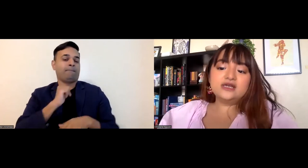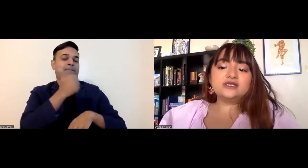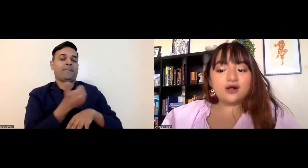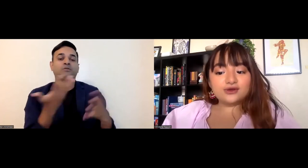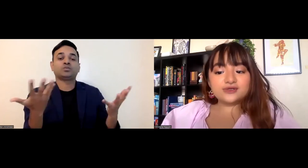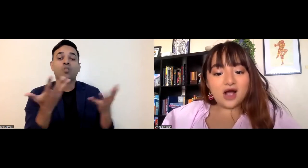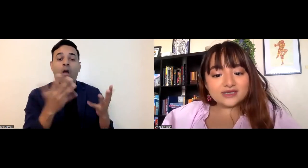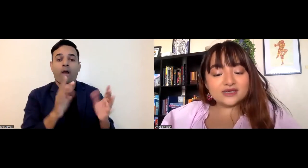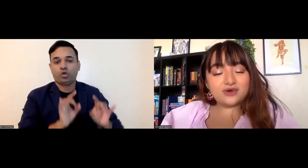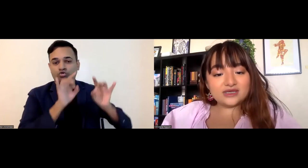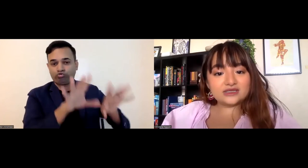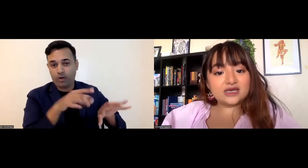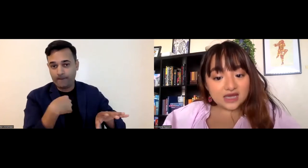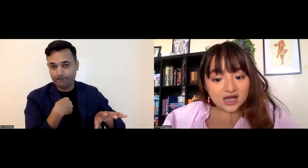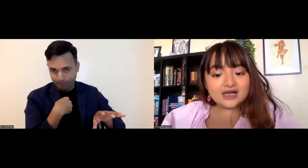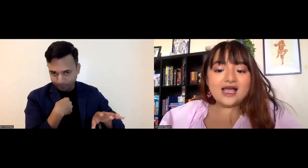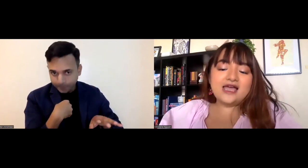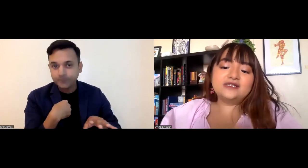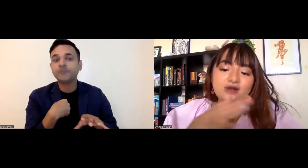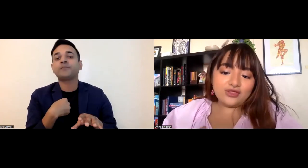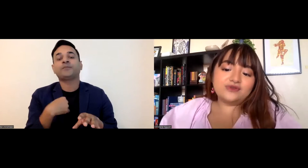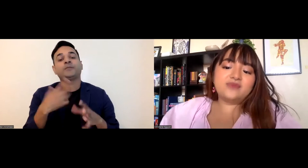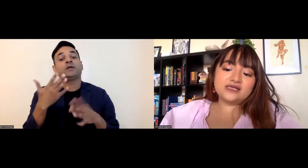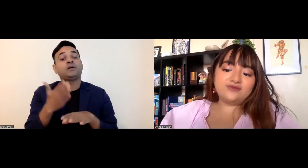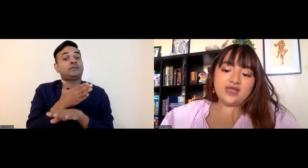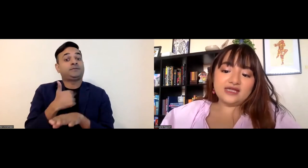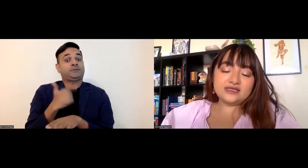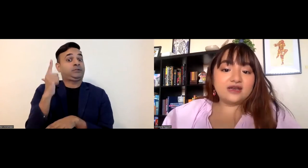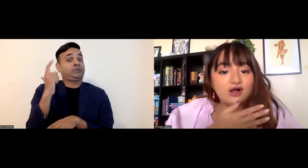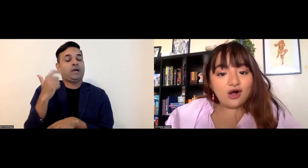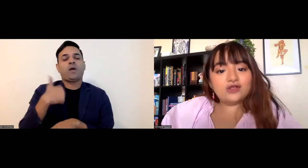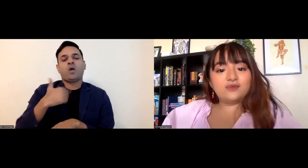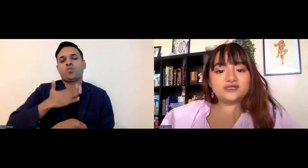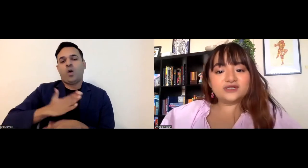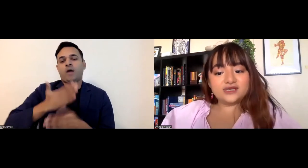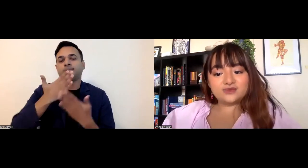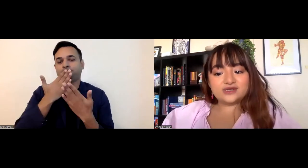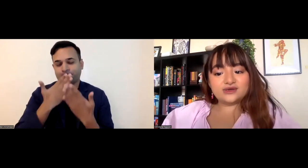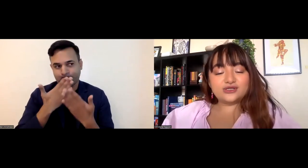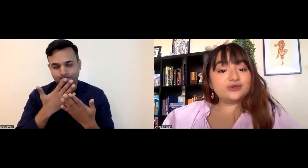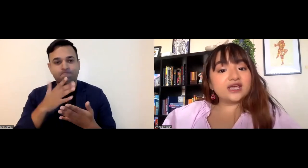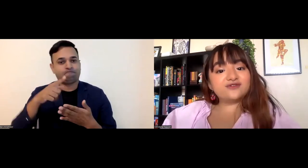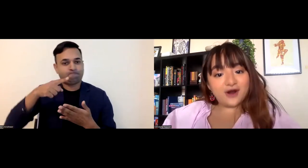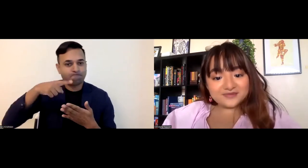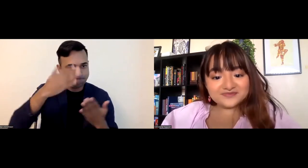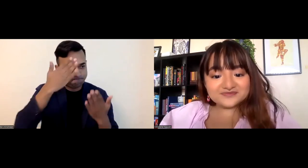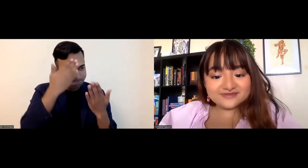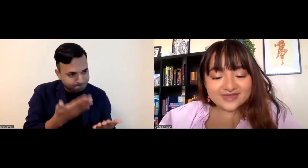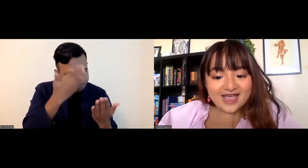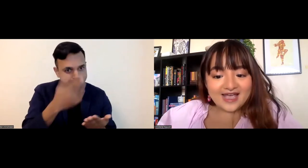respect to elders past and present here and on the respective lands that all of our participants are tuning in